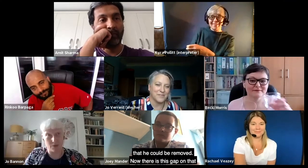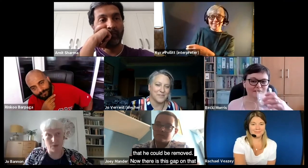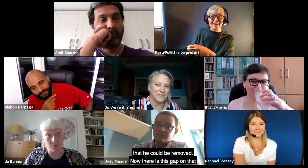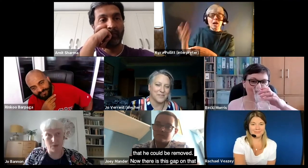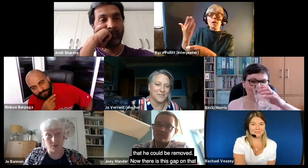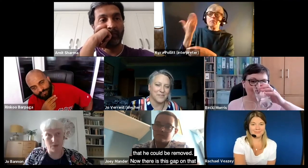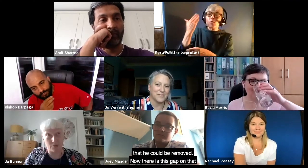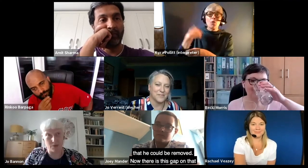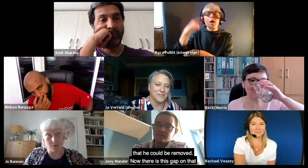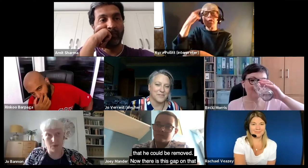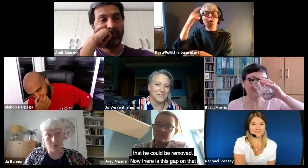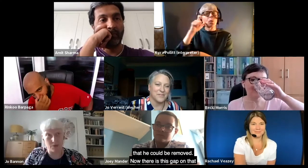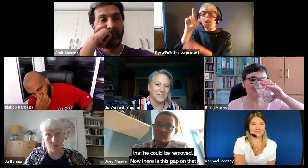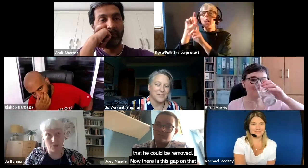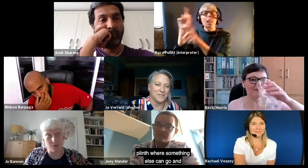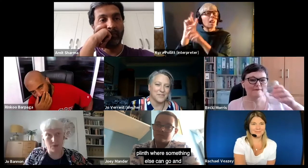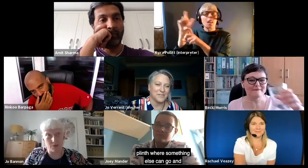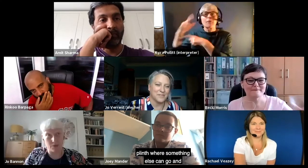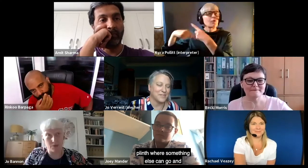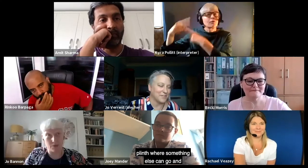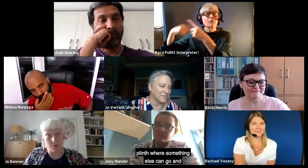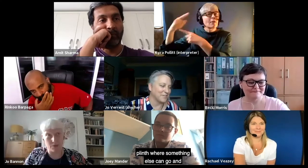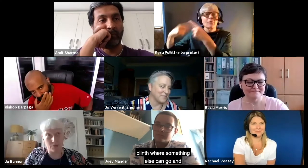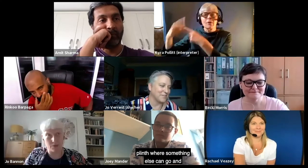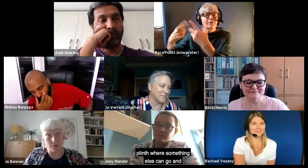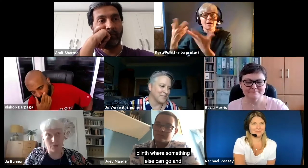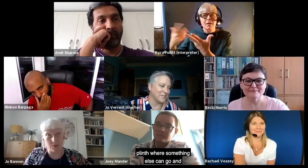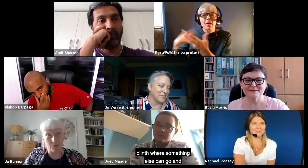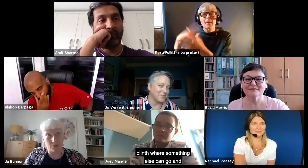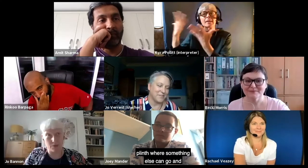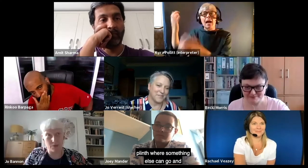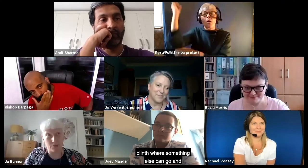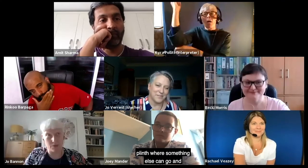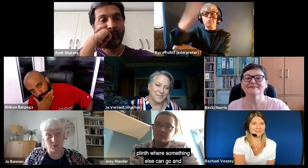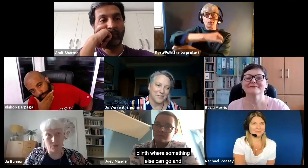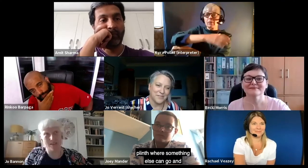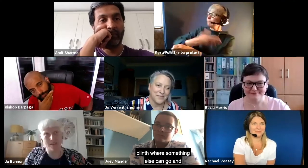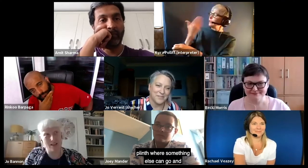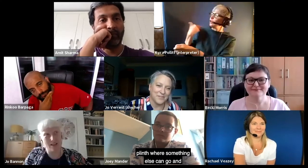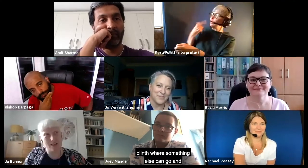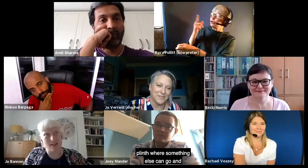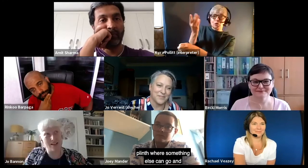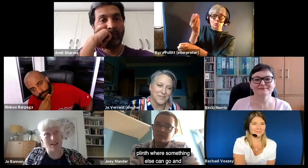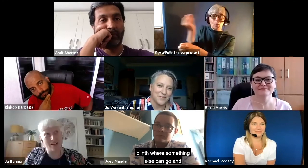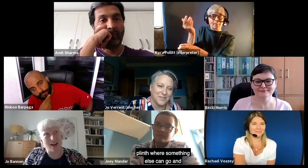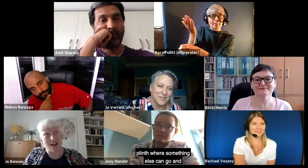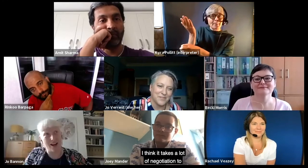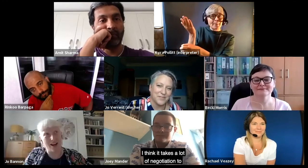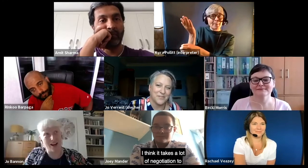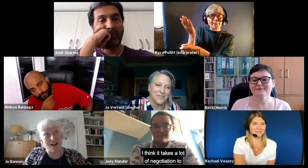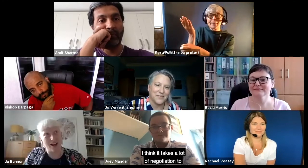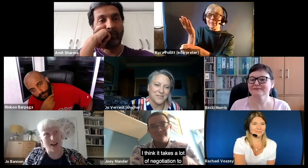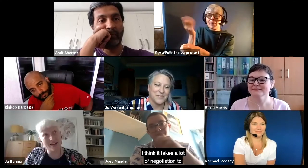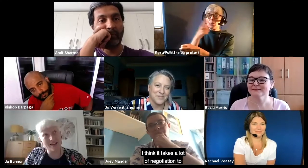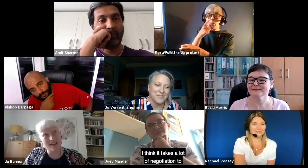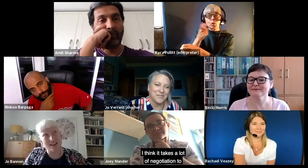removed. Now there is this gap on that plinth where something else can go. And I